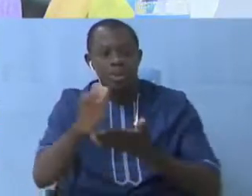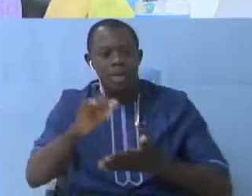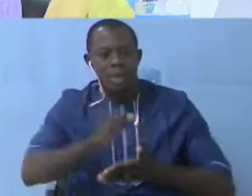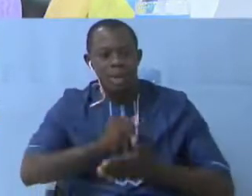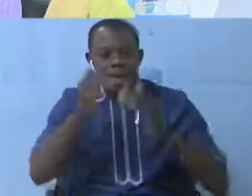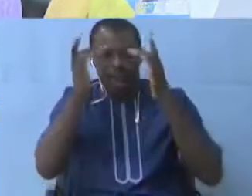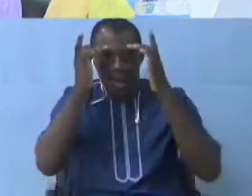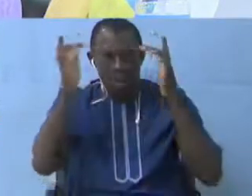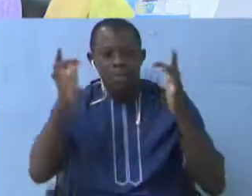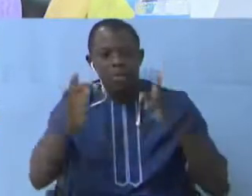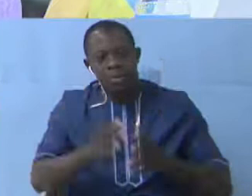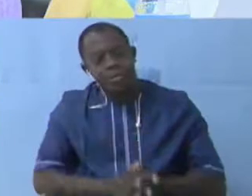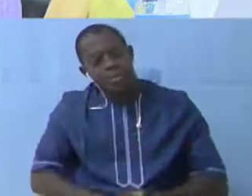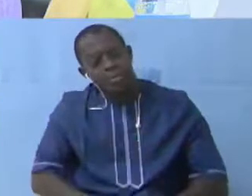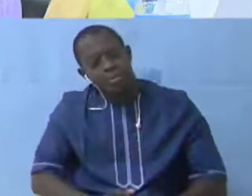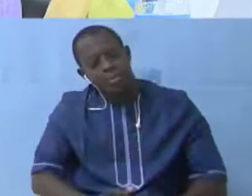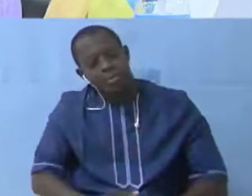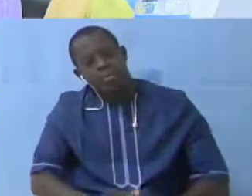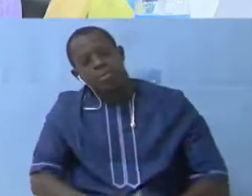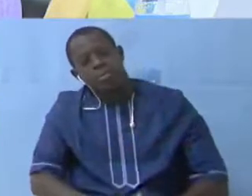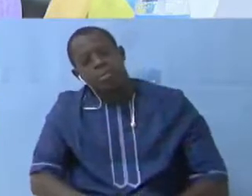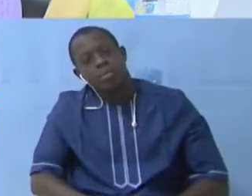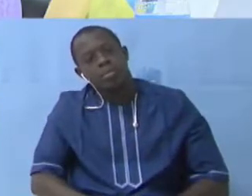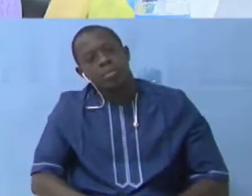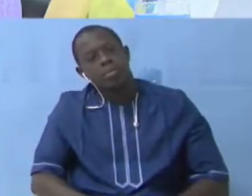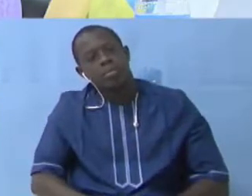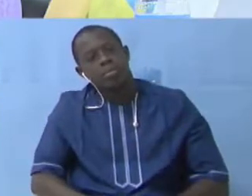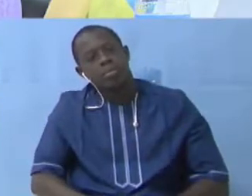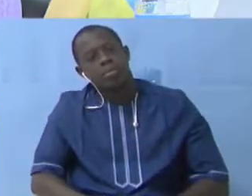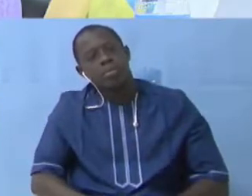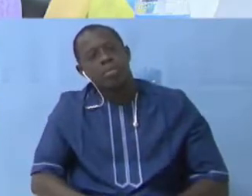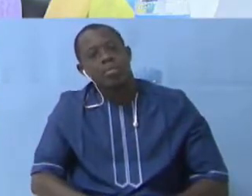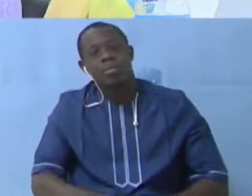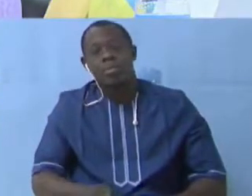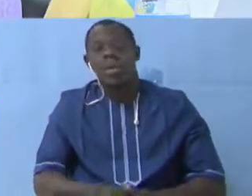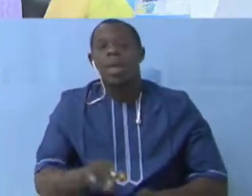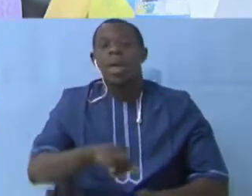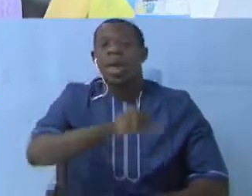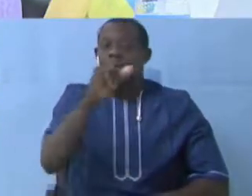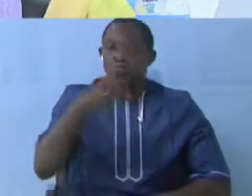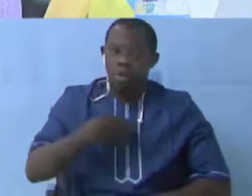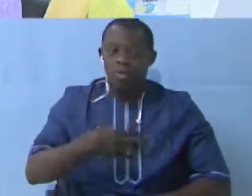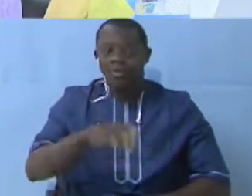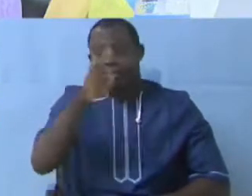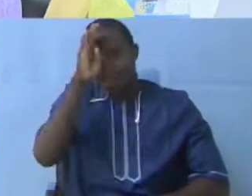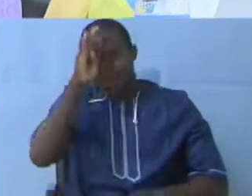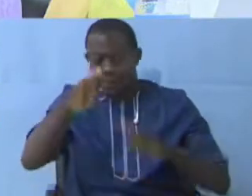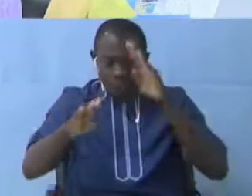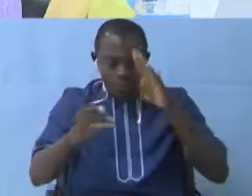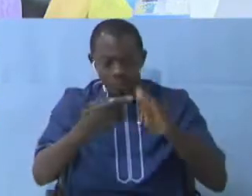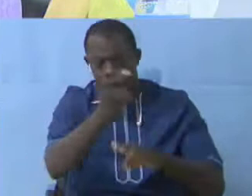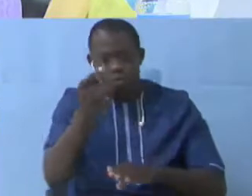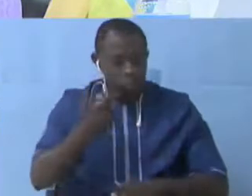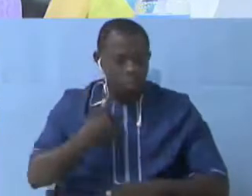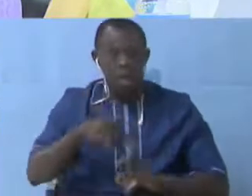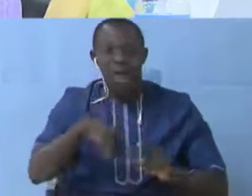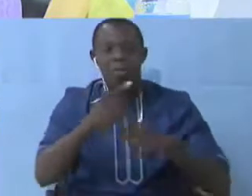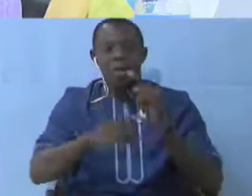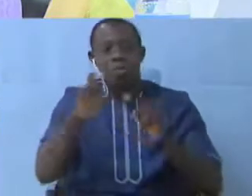ubbile bunta pour nag li nga xam ne nii moom lañ jànkuwanteet. And to commend you for the work that is going